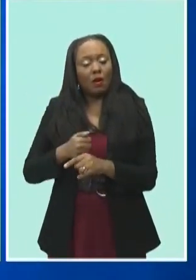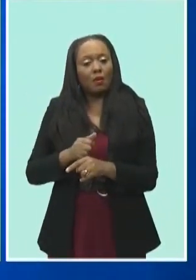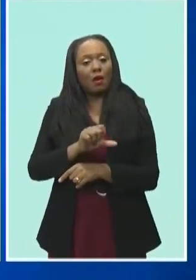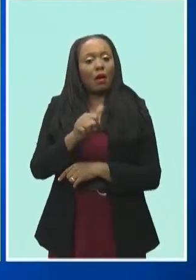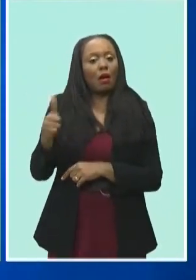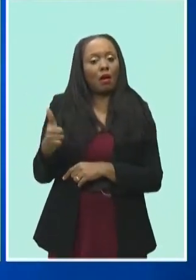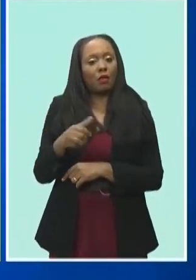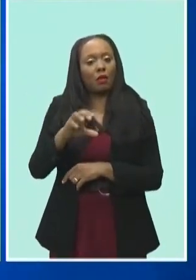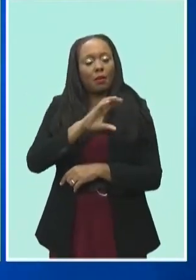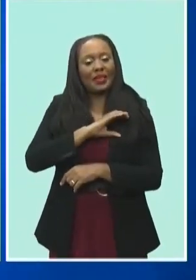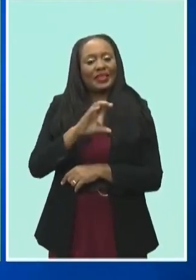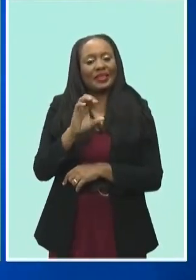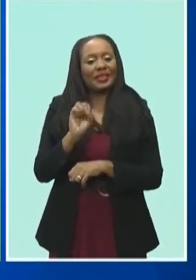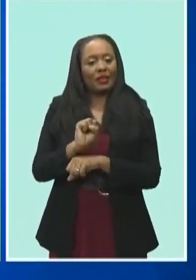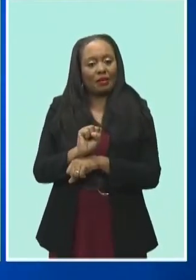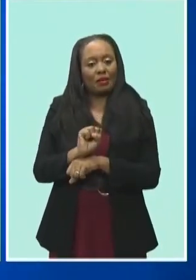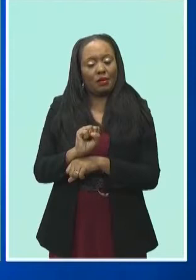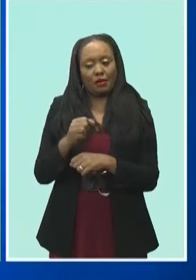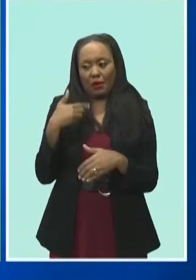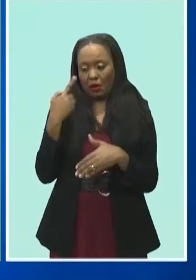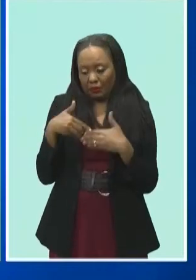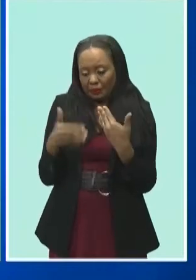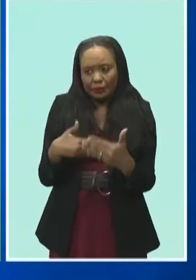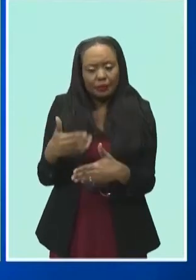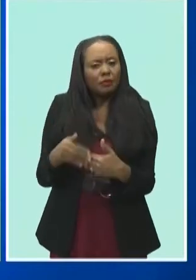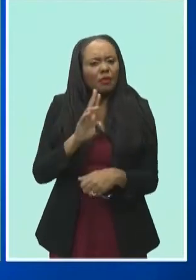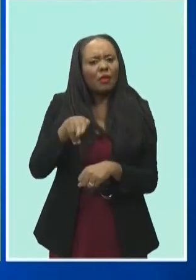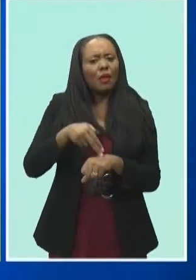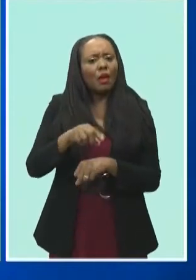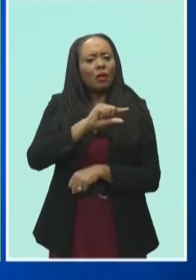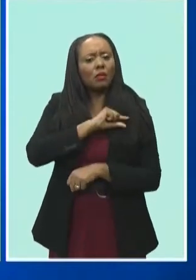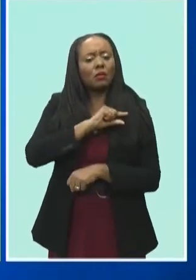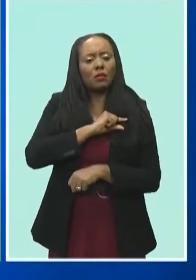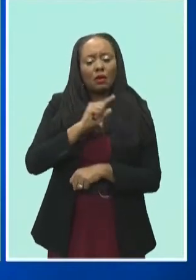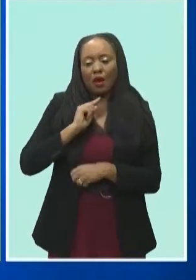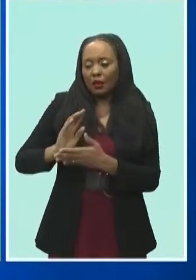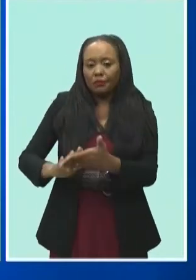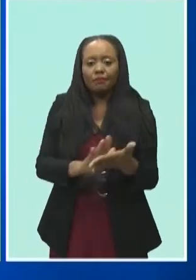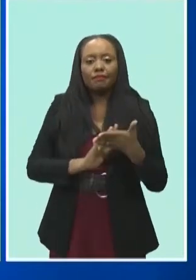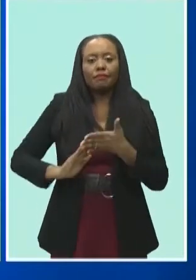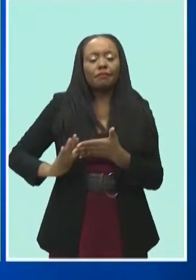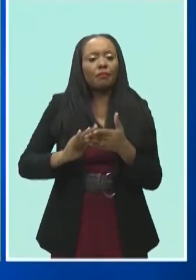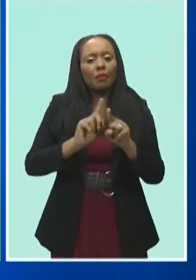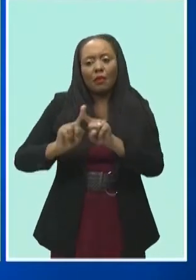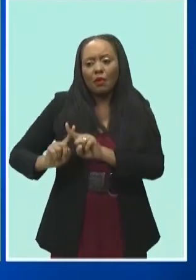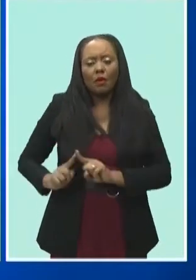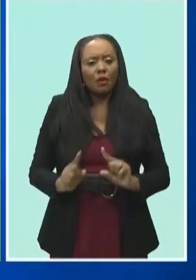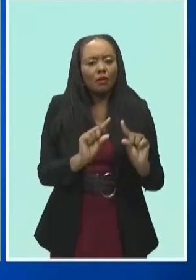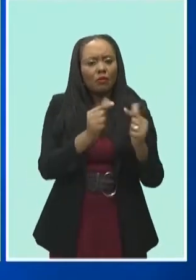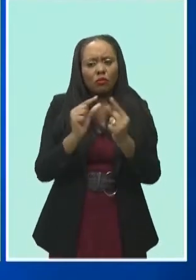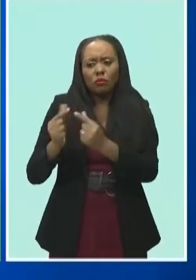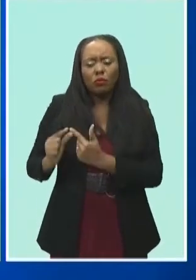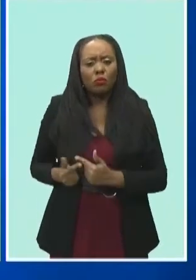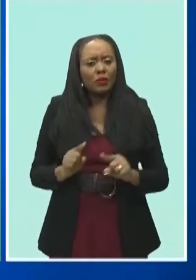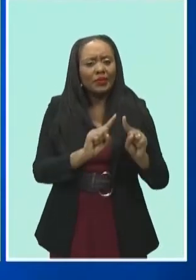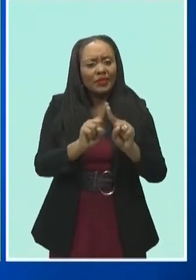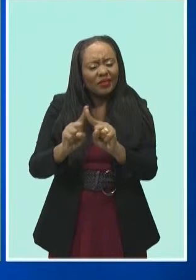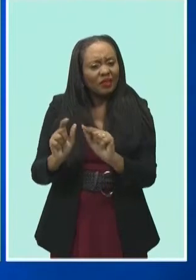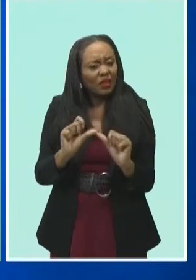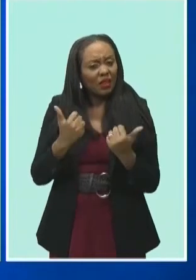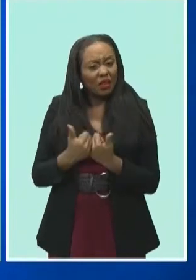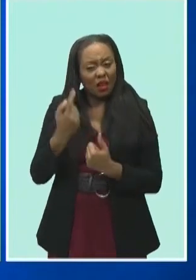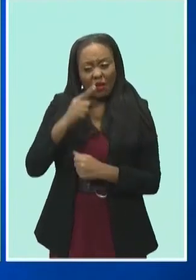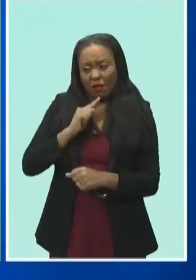to Siparia to be processed. National Security Minister Stuart Young is commending the agencies involved in the exercises for their